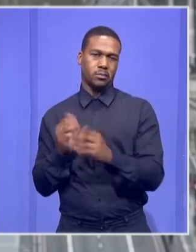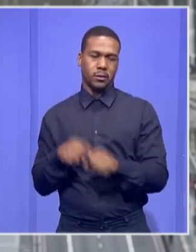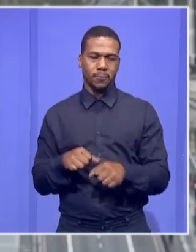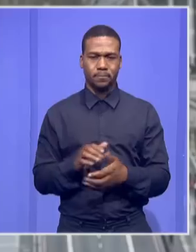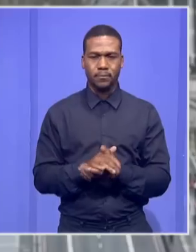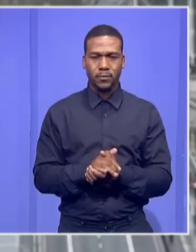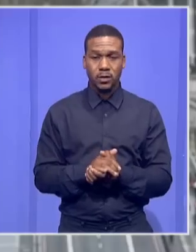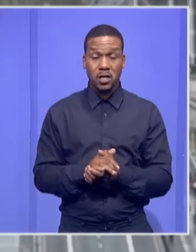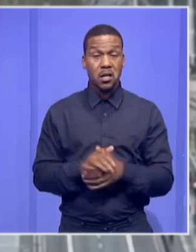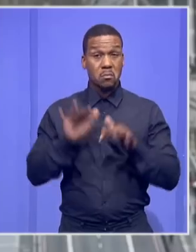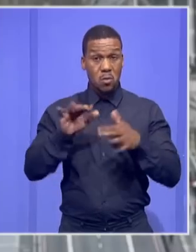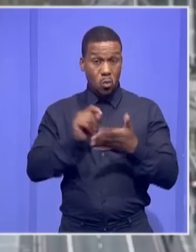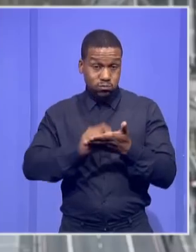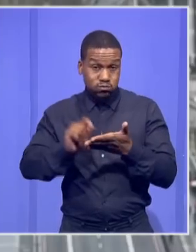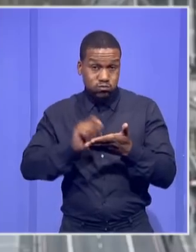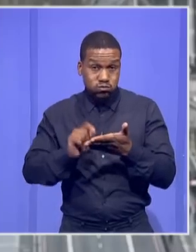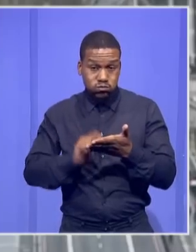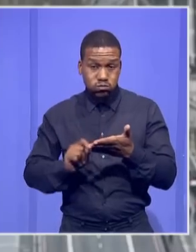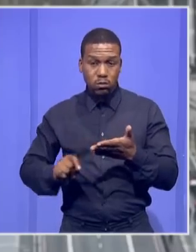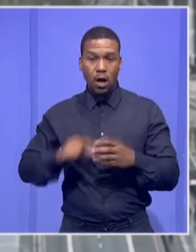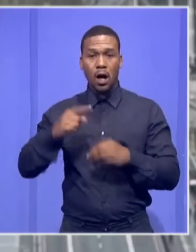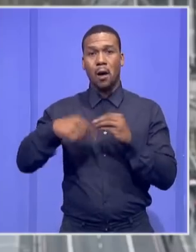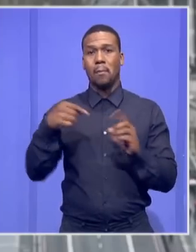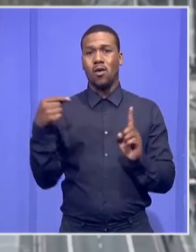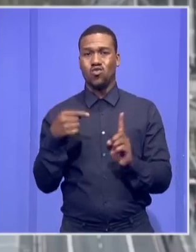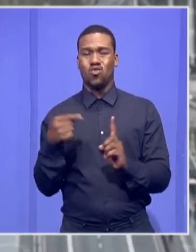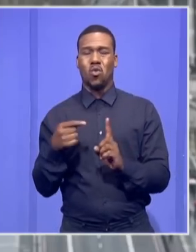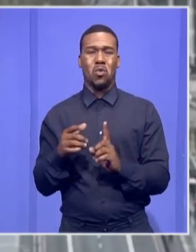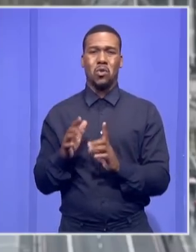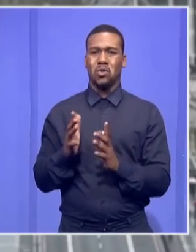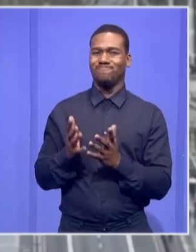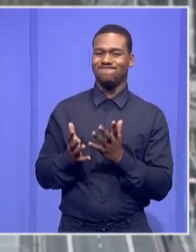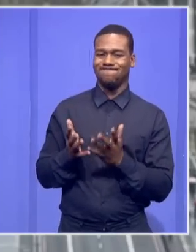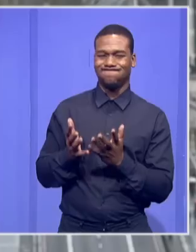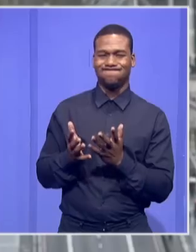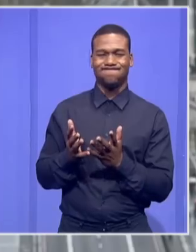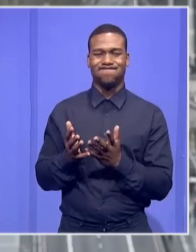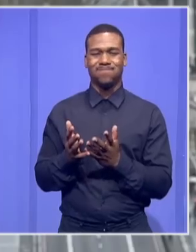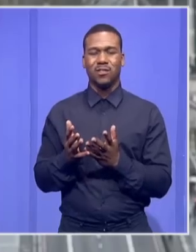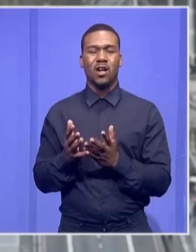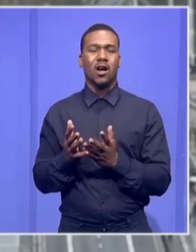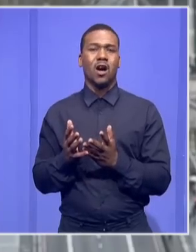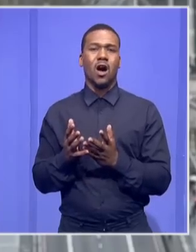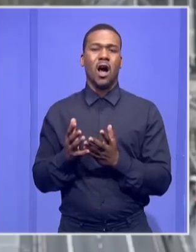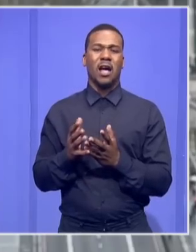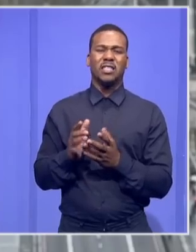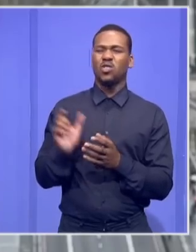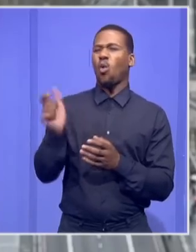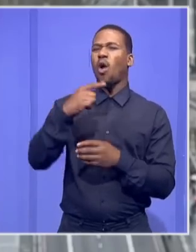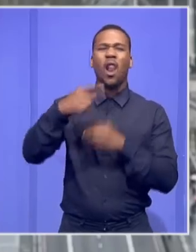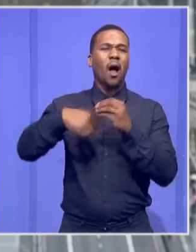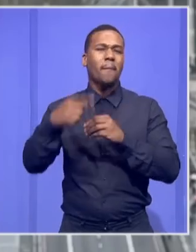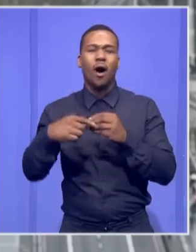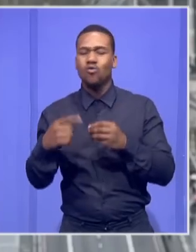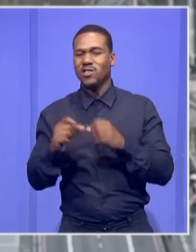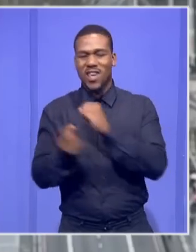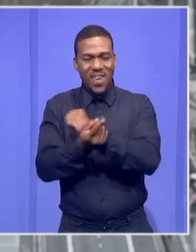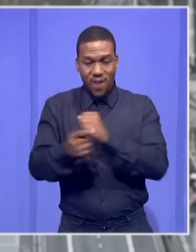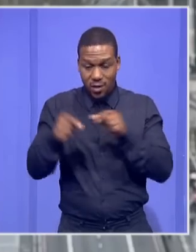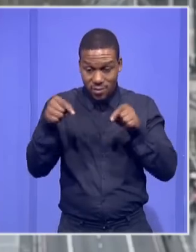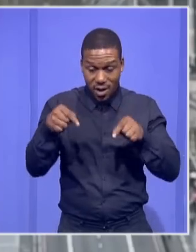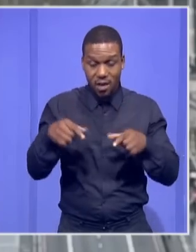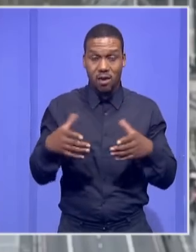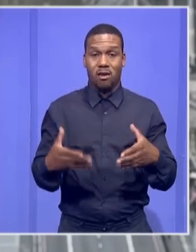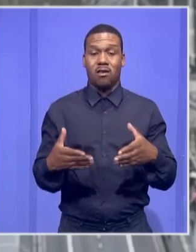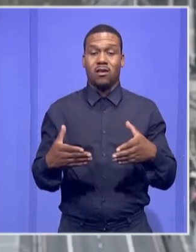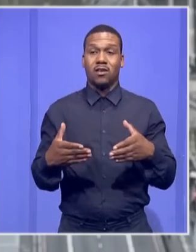him, of course, but I think the royal family are very much trying to make this all about the pomp, all about the ceremony,